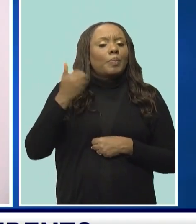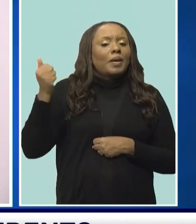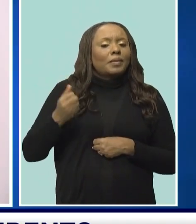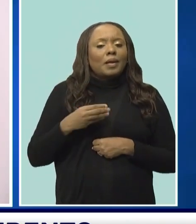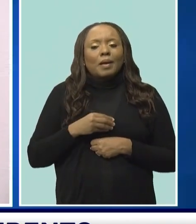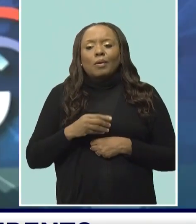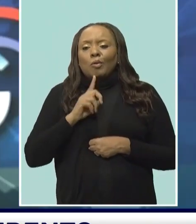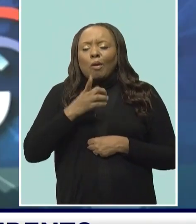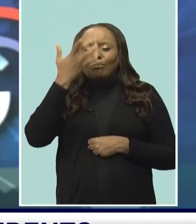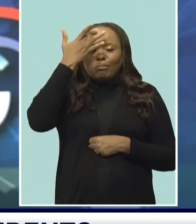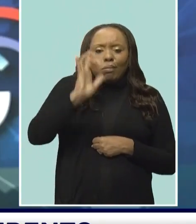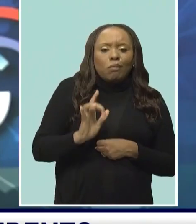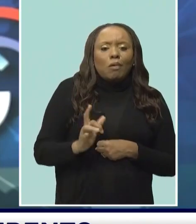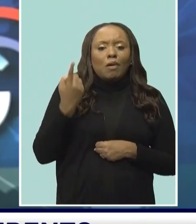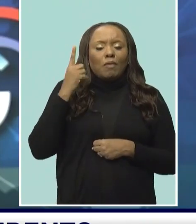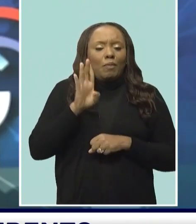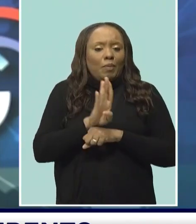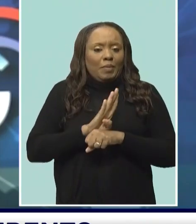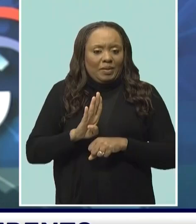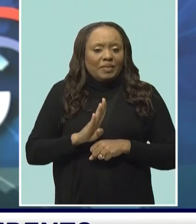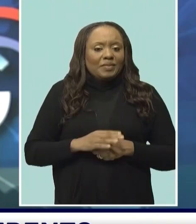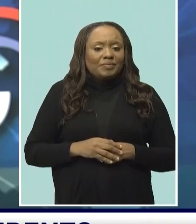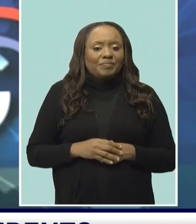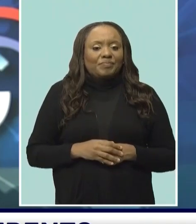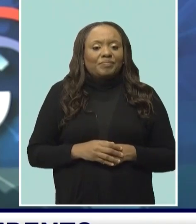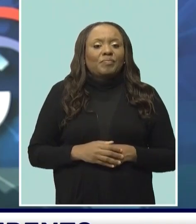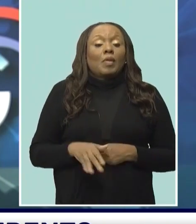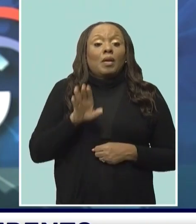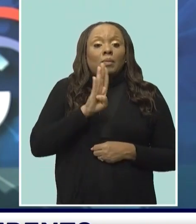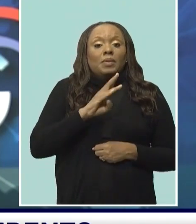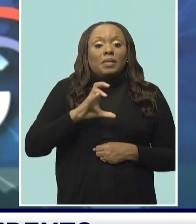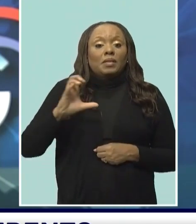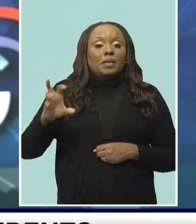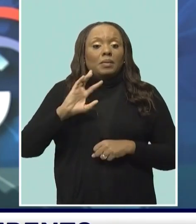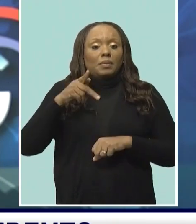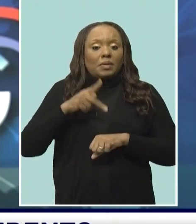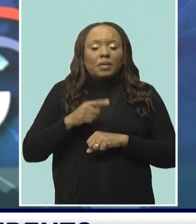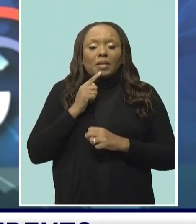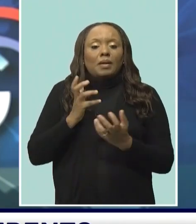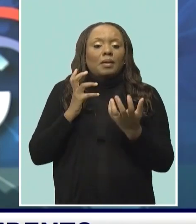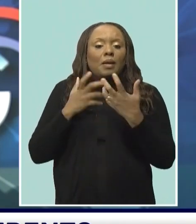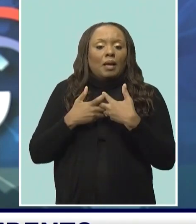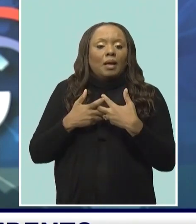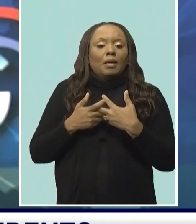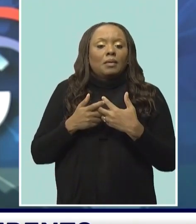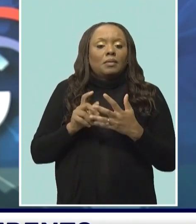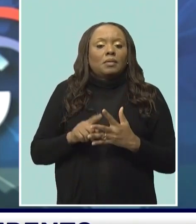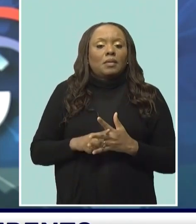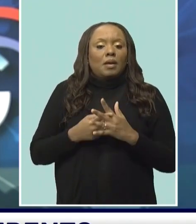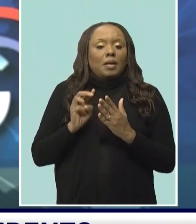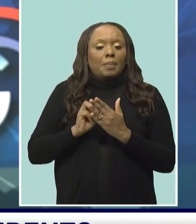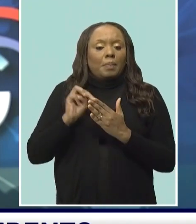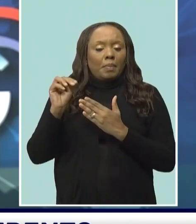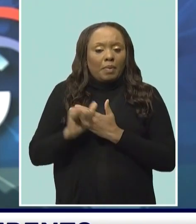offer. BCC Principal Annette Allen said the partnership was formed in May and they want to